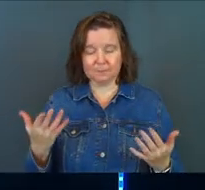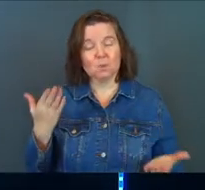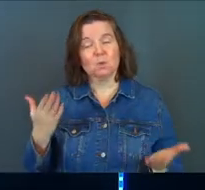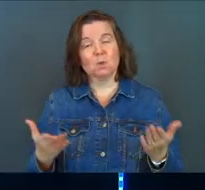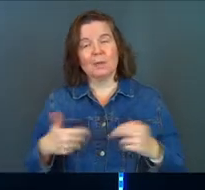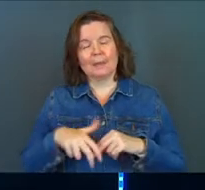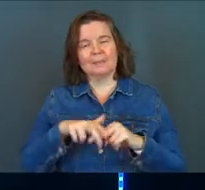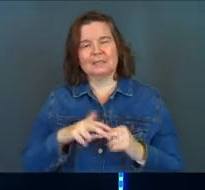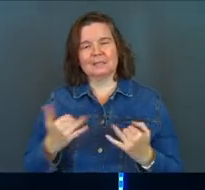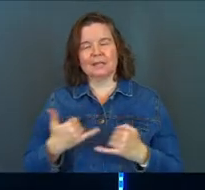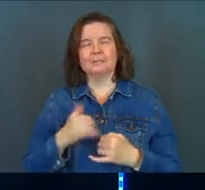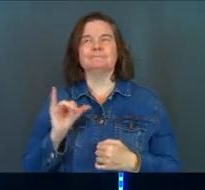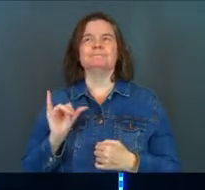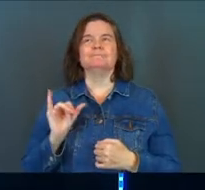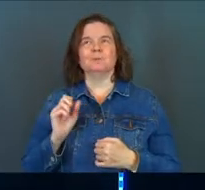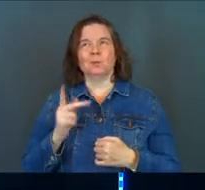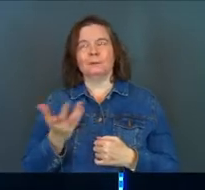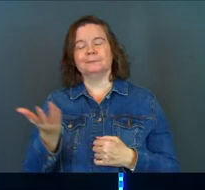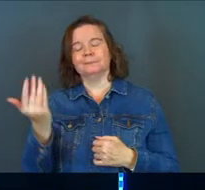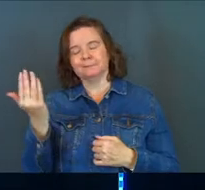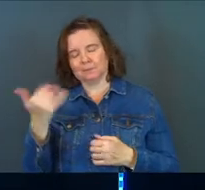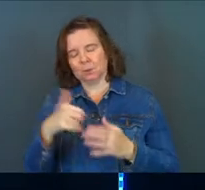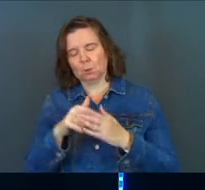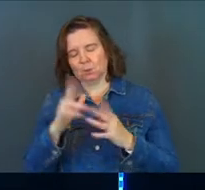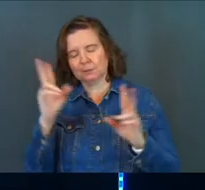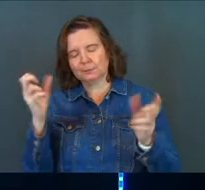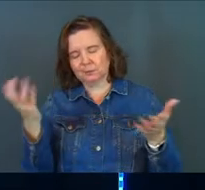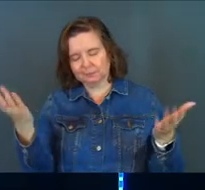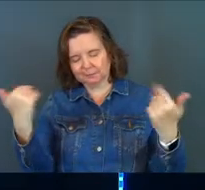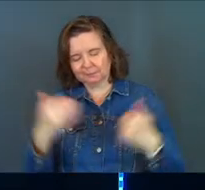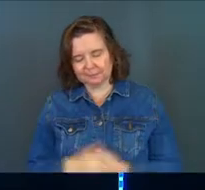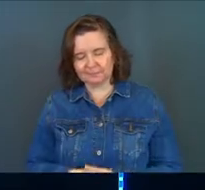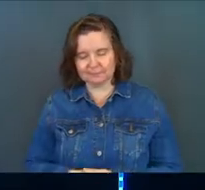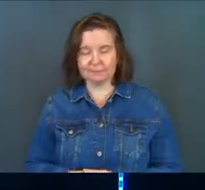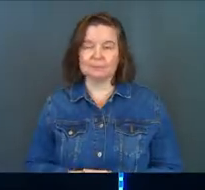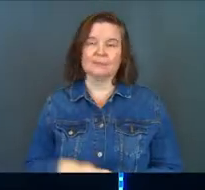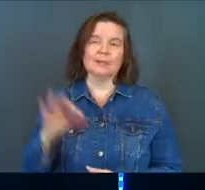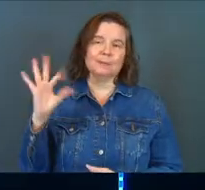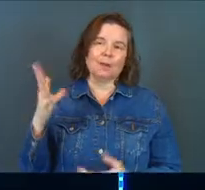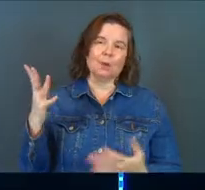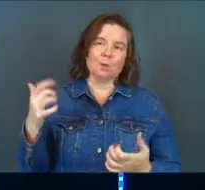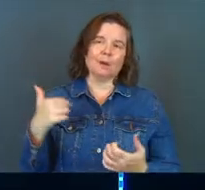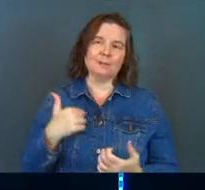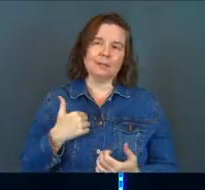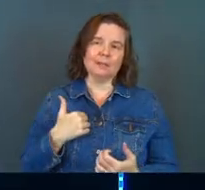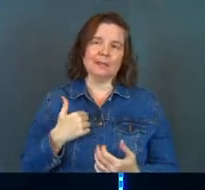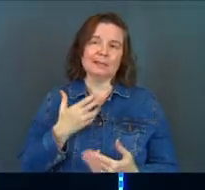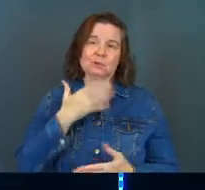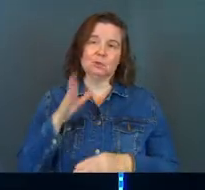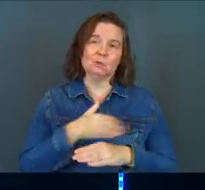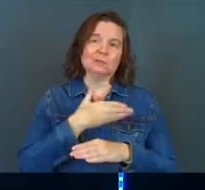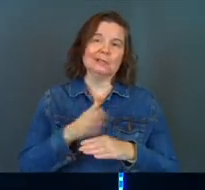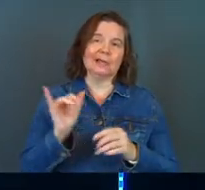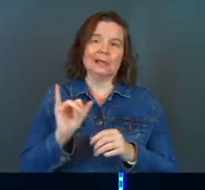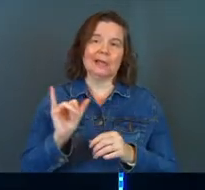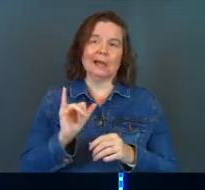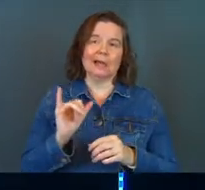You may be sitting here today and you're like, okay, here we go. Worship series. Pastor wants me to